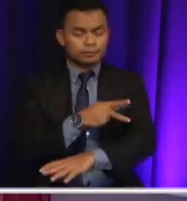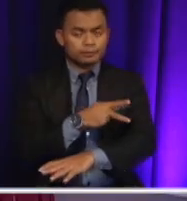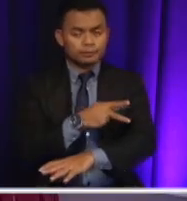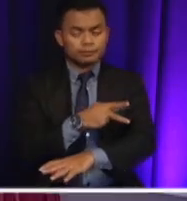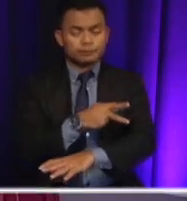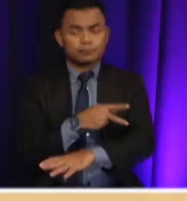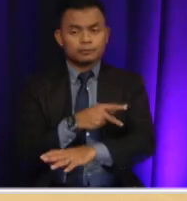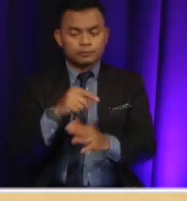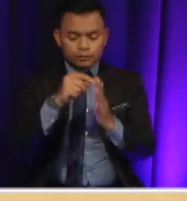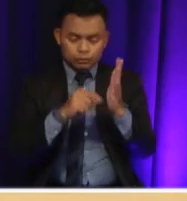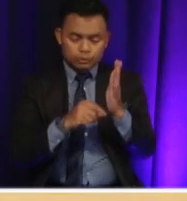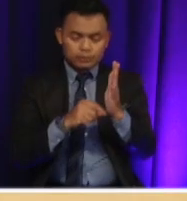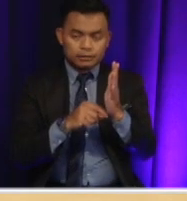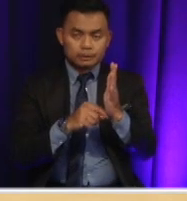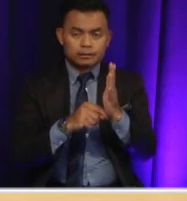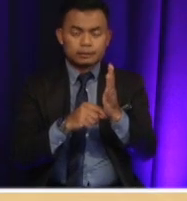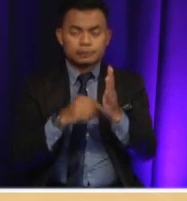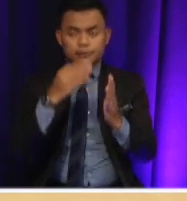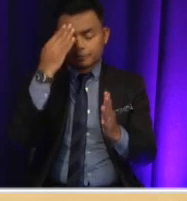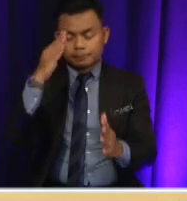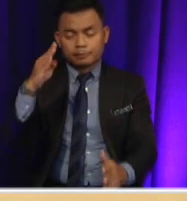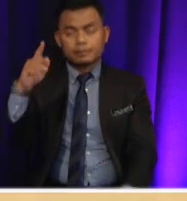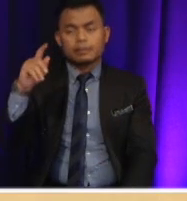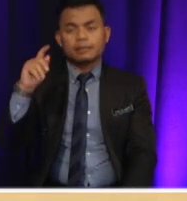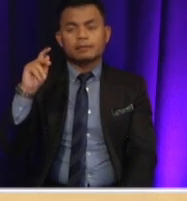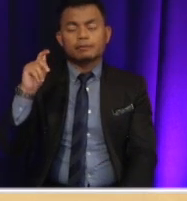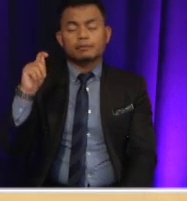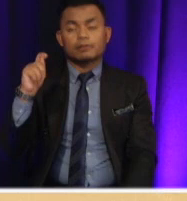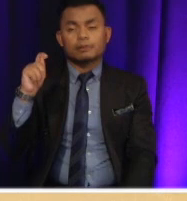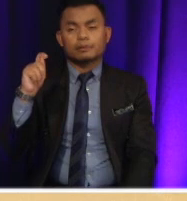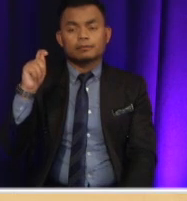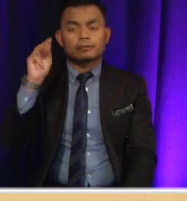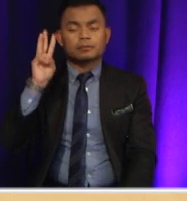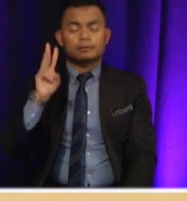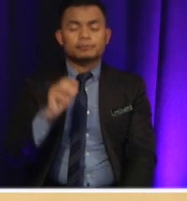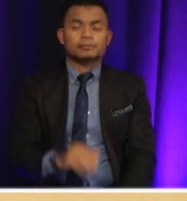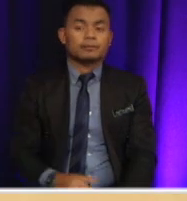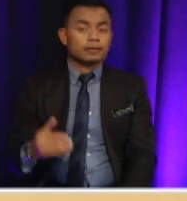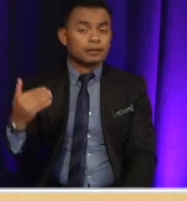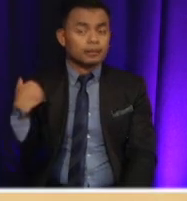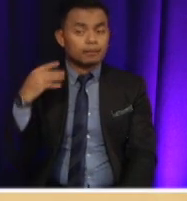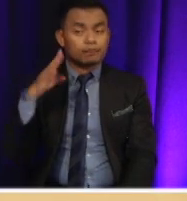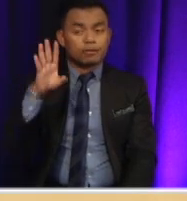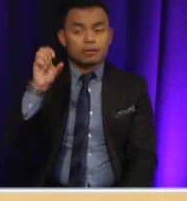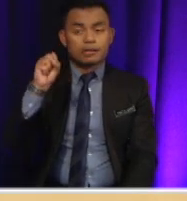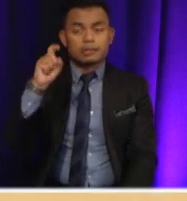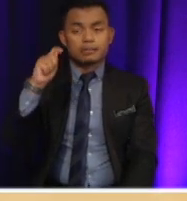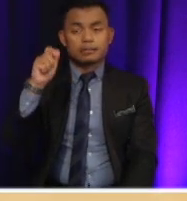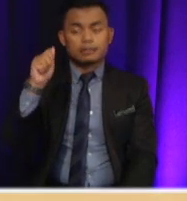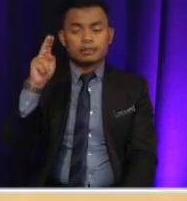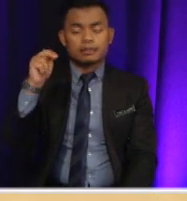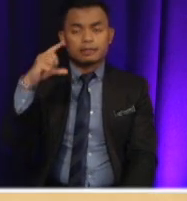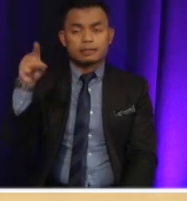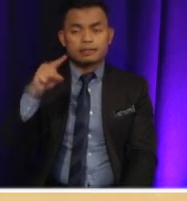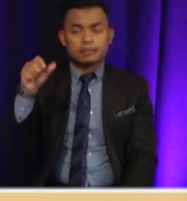All right. And there are 4 stanzas in the poem. But before we read the poem to understand the meaning, so that